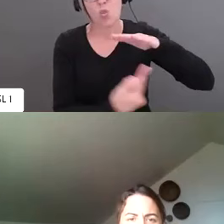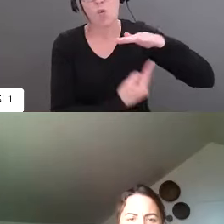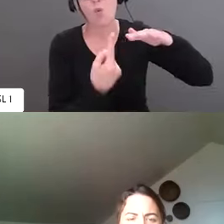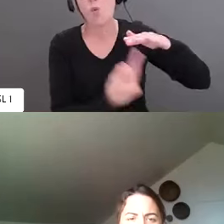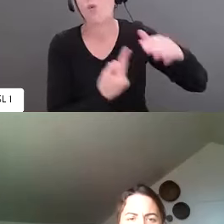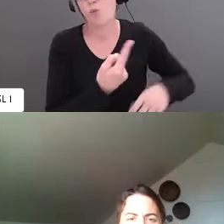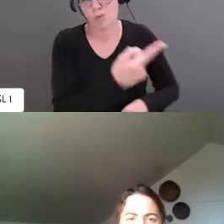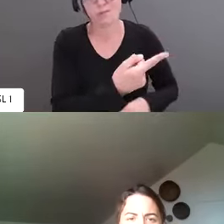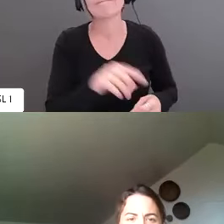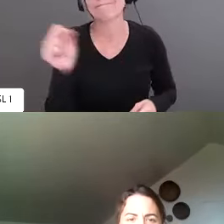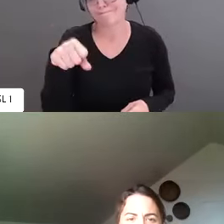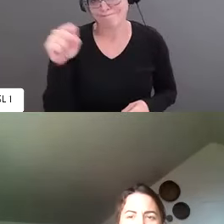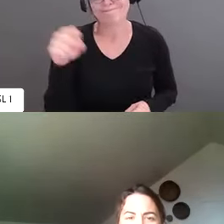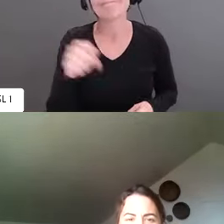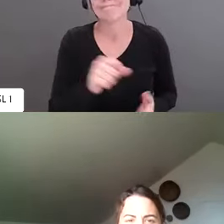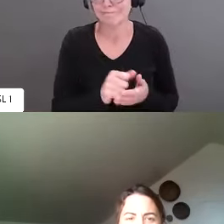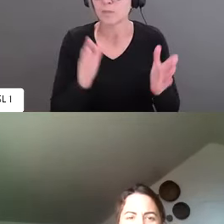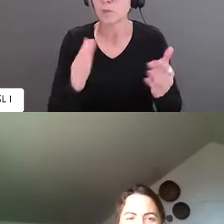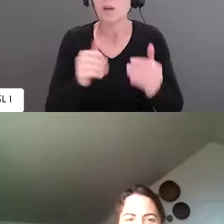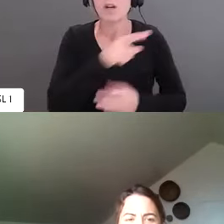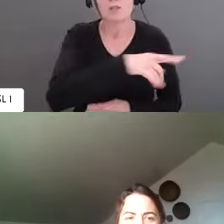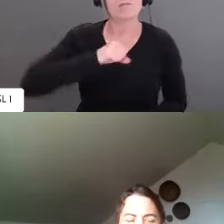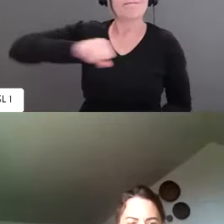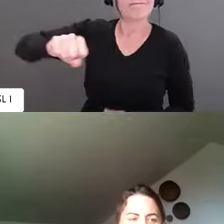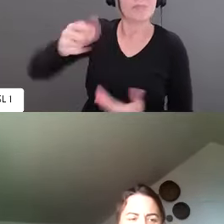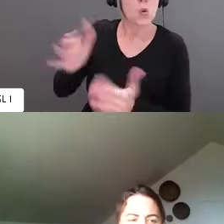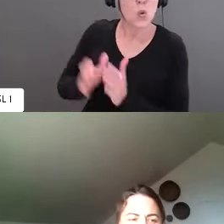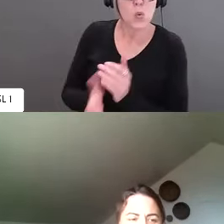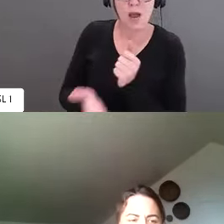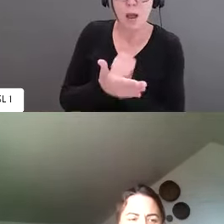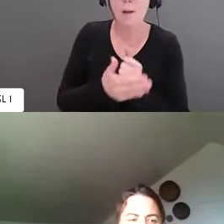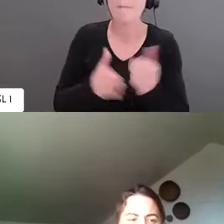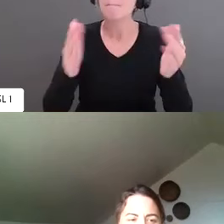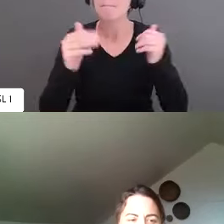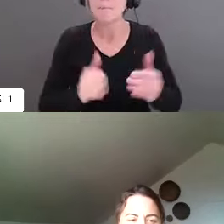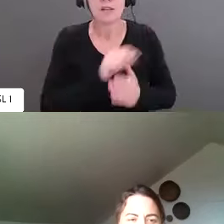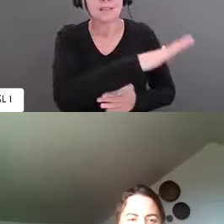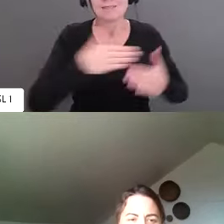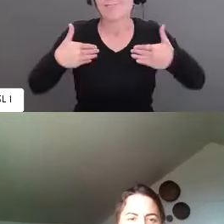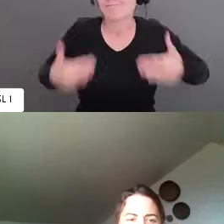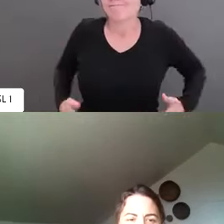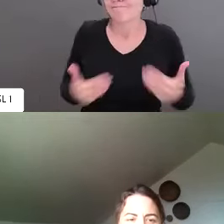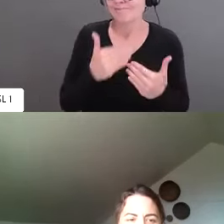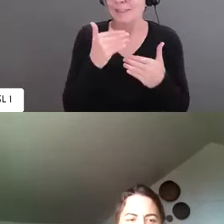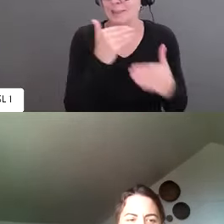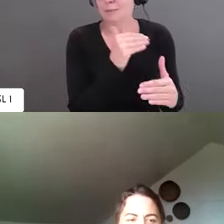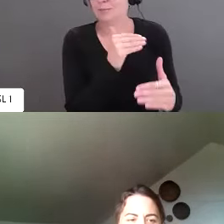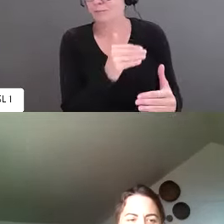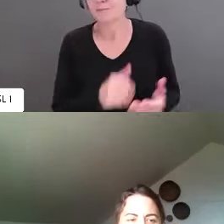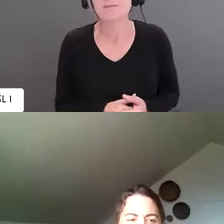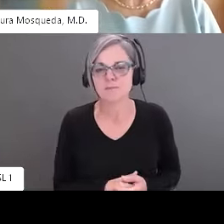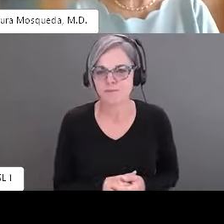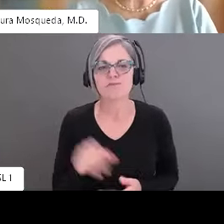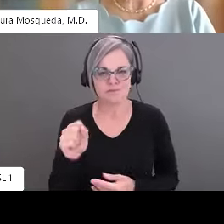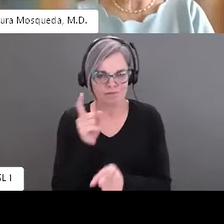Can we get one more? Oh, resistance to assistance, perfect. And physical limitations, you got it. Now, what is it